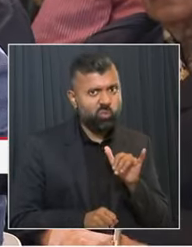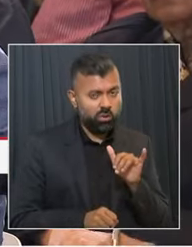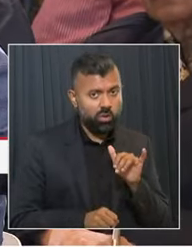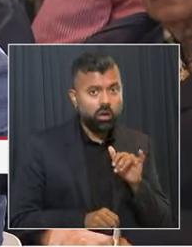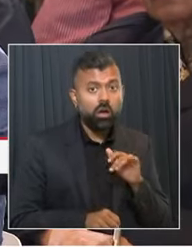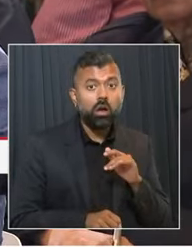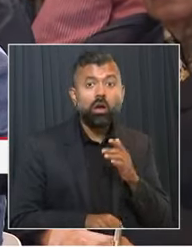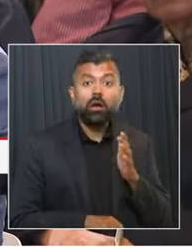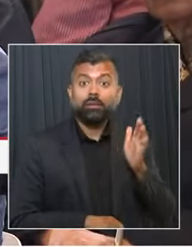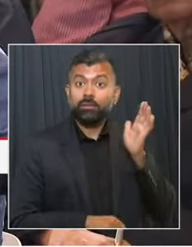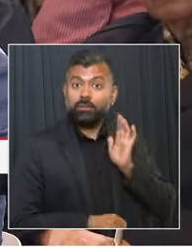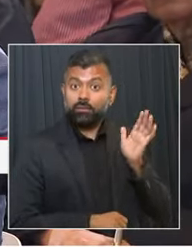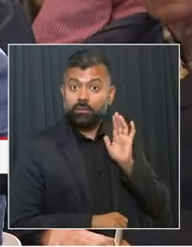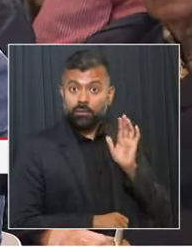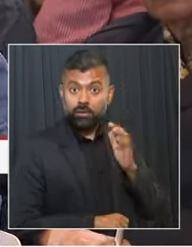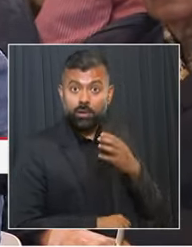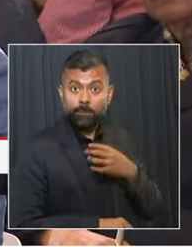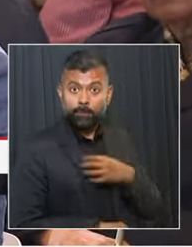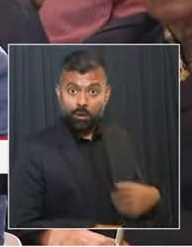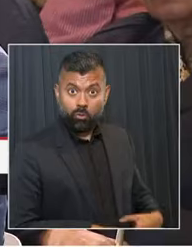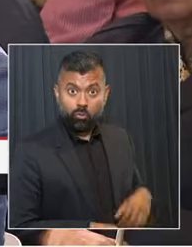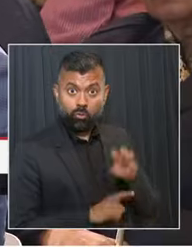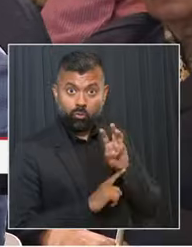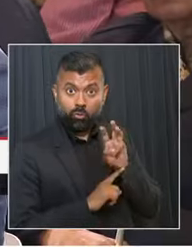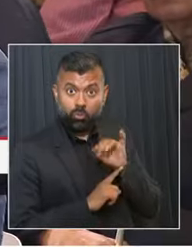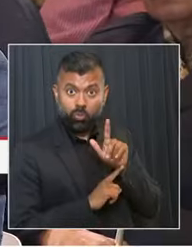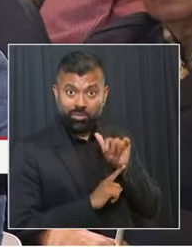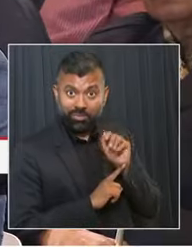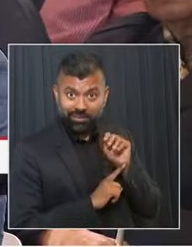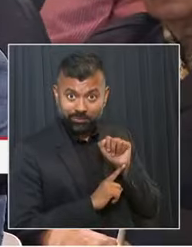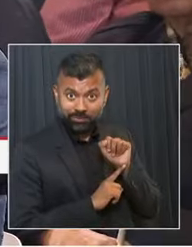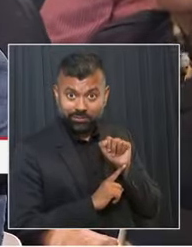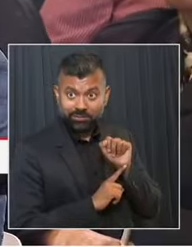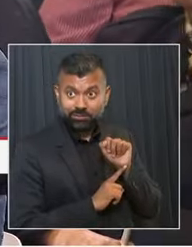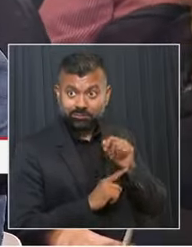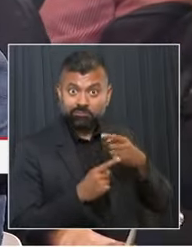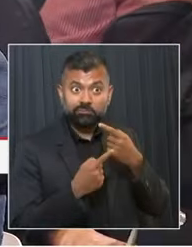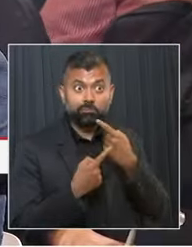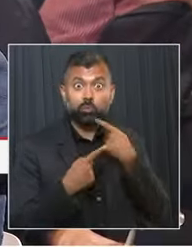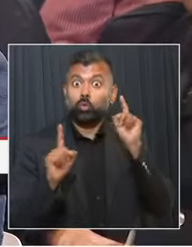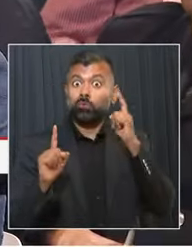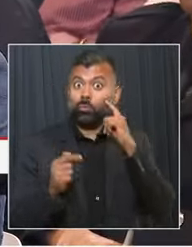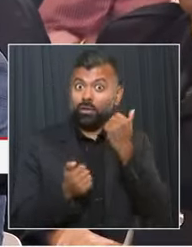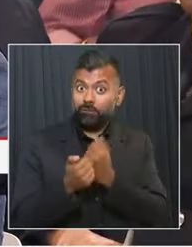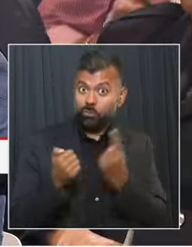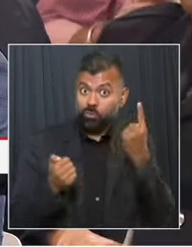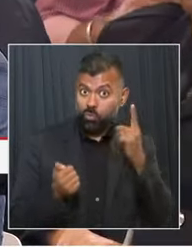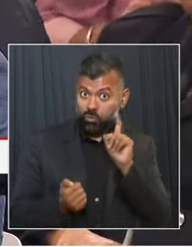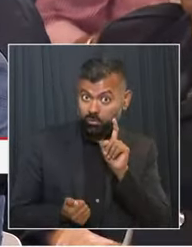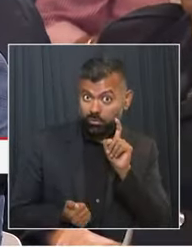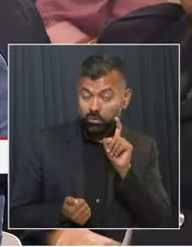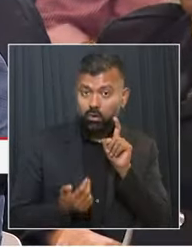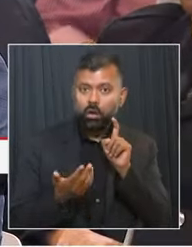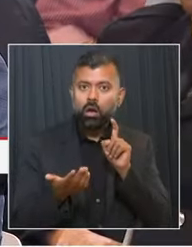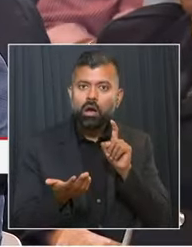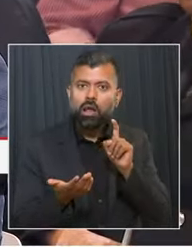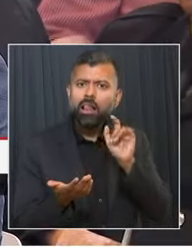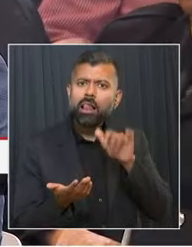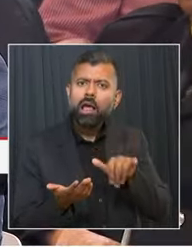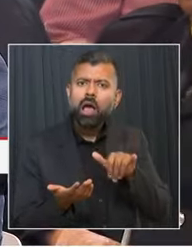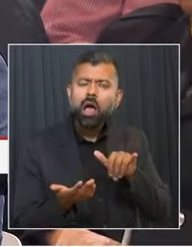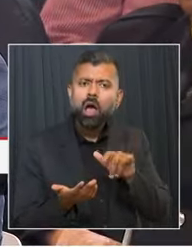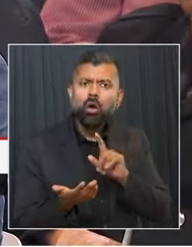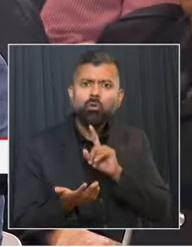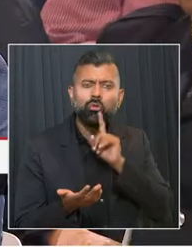work for everyone? I think it's still a relevant question today, and it's really going to guide my work as chair of the Committee on Business and Economic Development. I've got a few simple questions that I'm going to